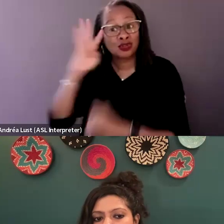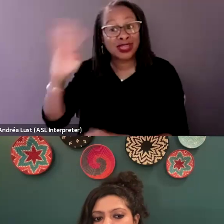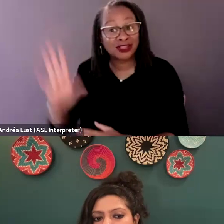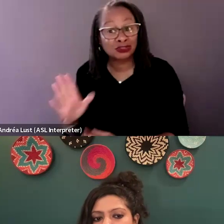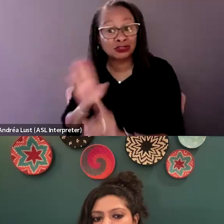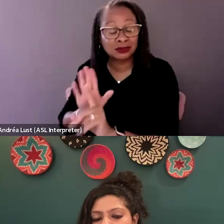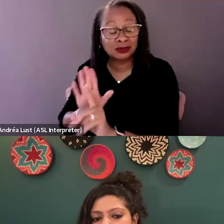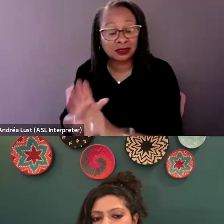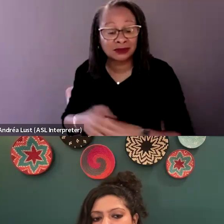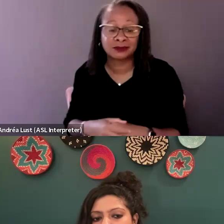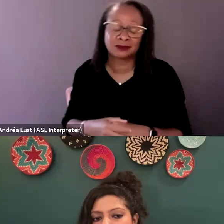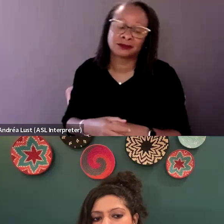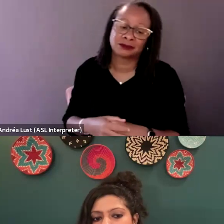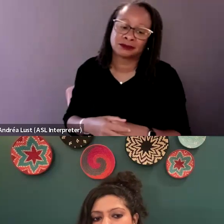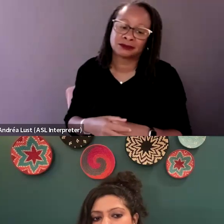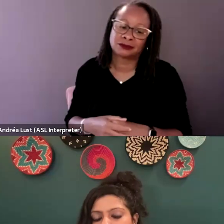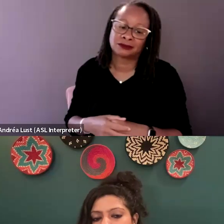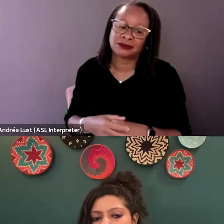Um, well, for me,